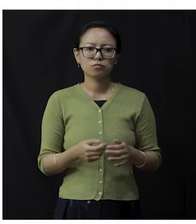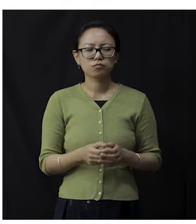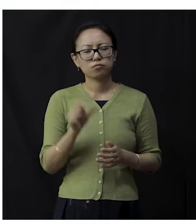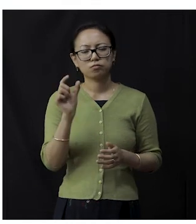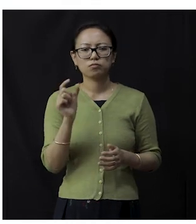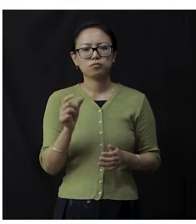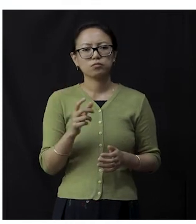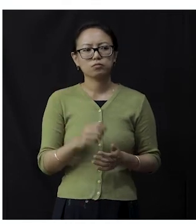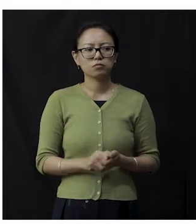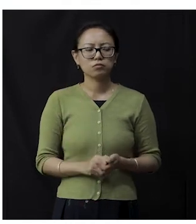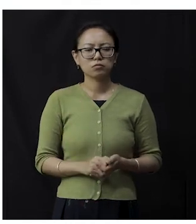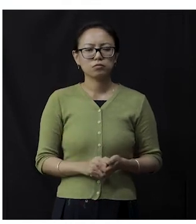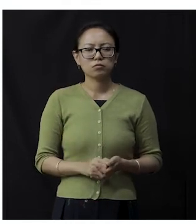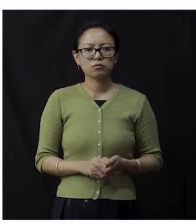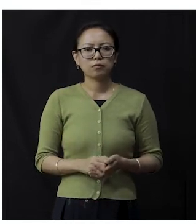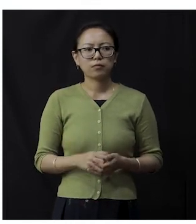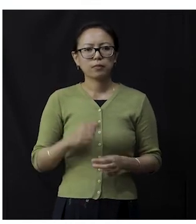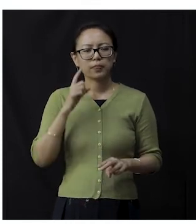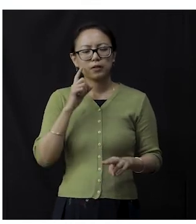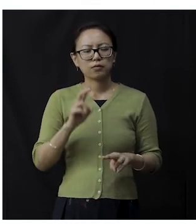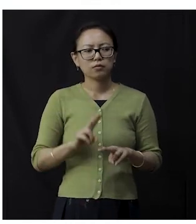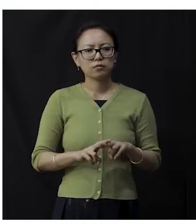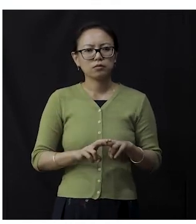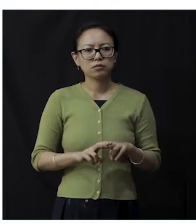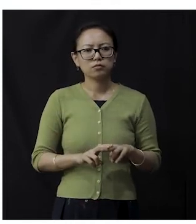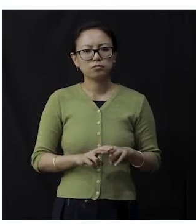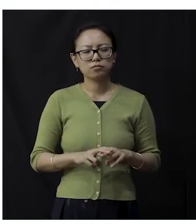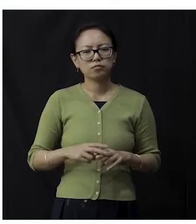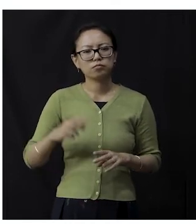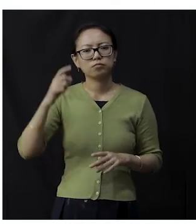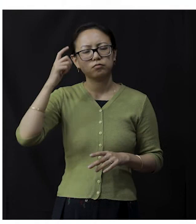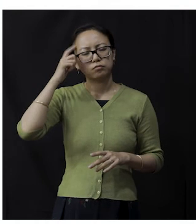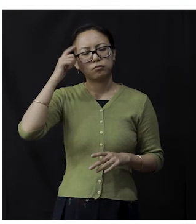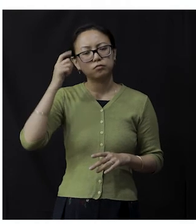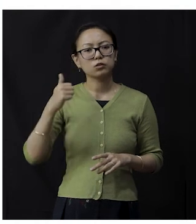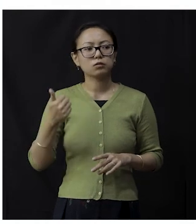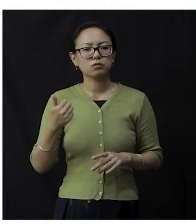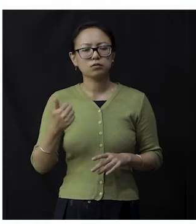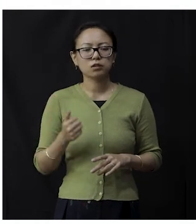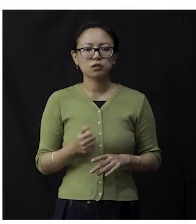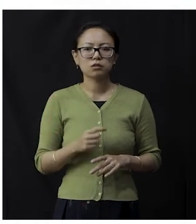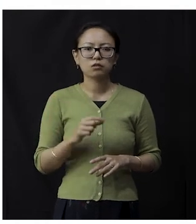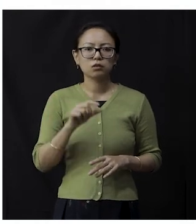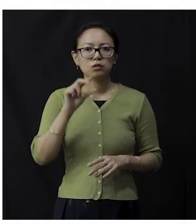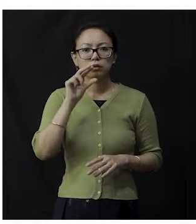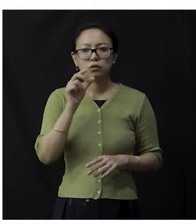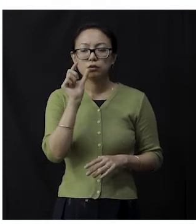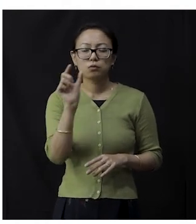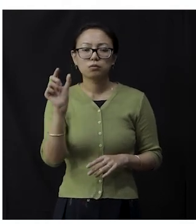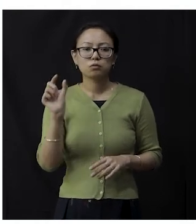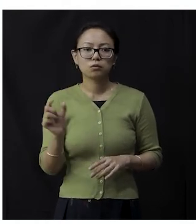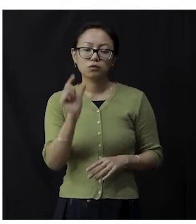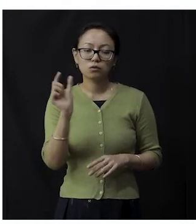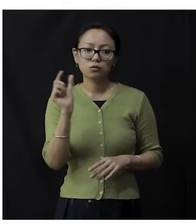So if you want to be thoughtful, remember you have to be generous with your things, with your words, with your kindness.